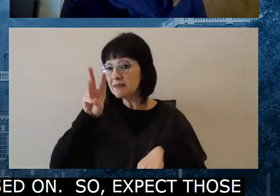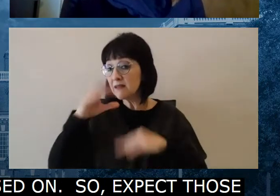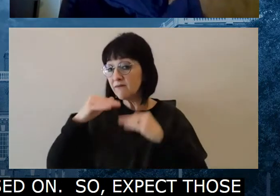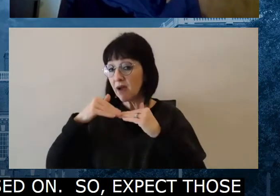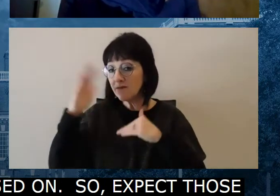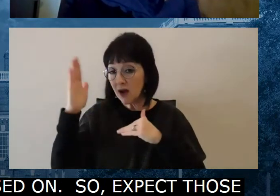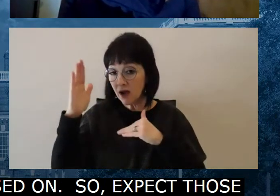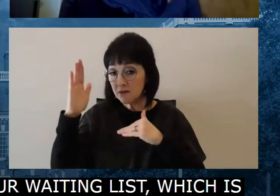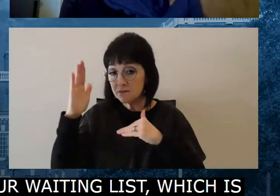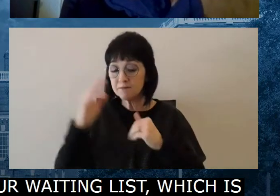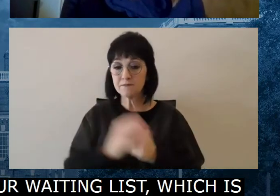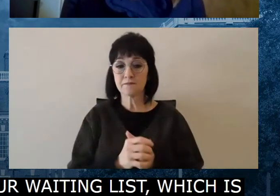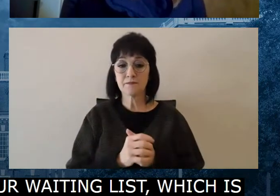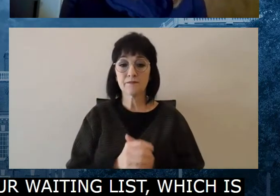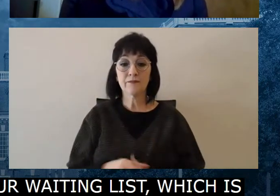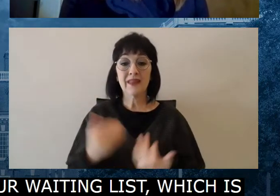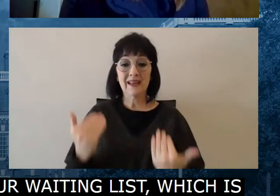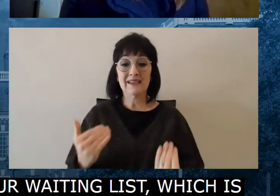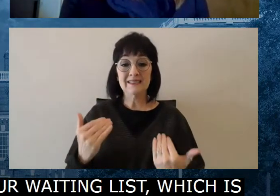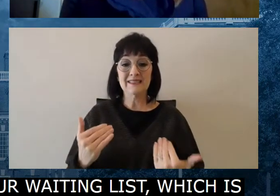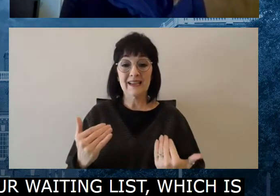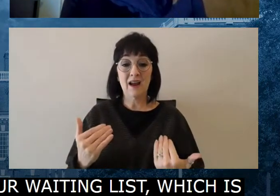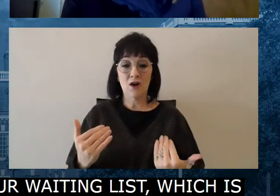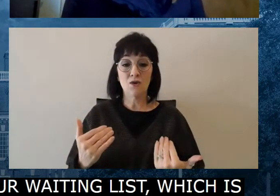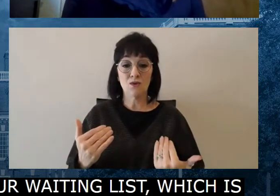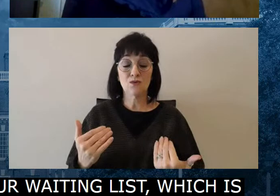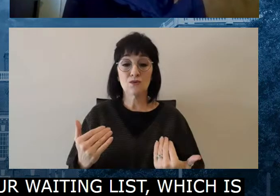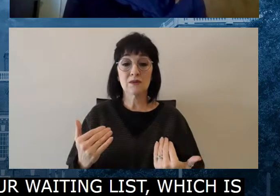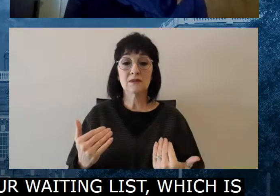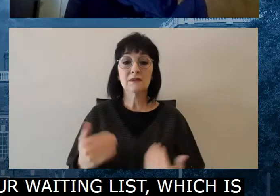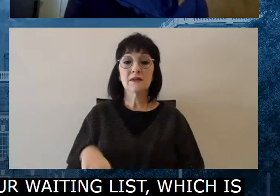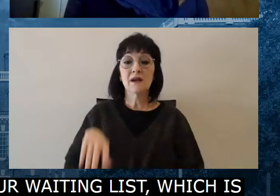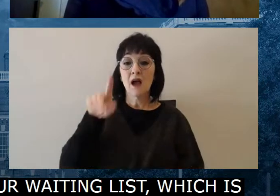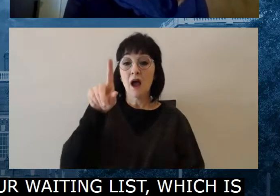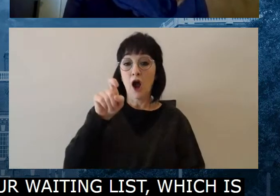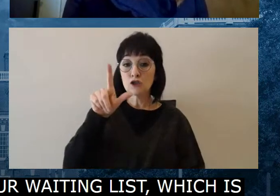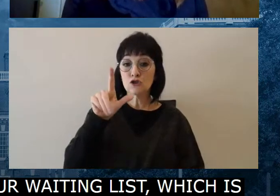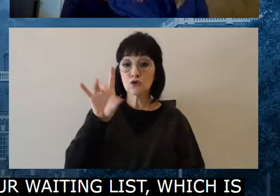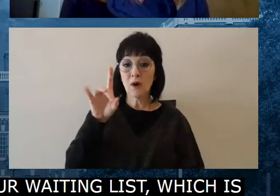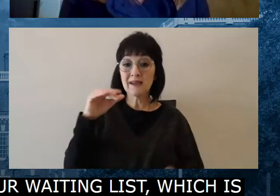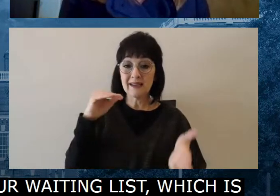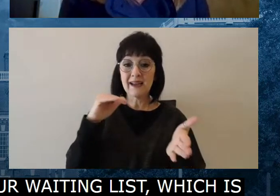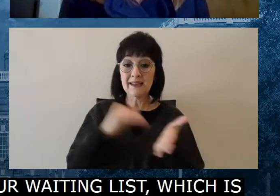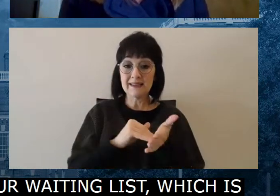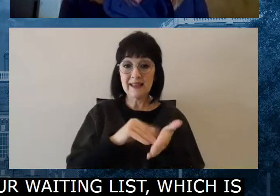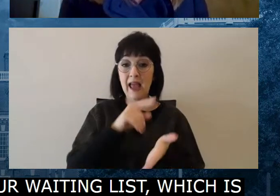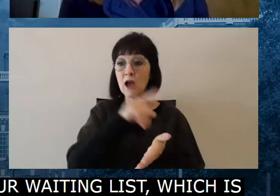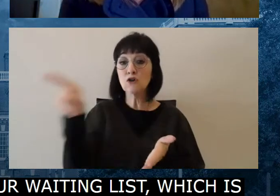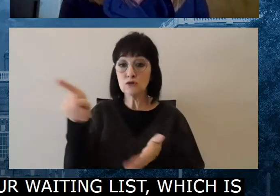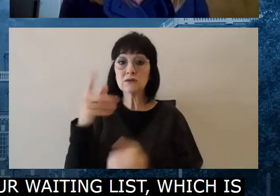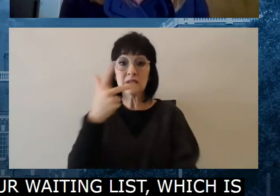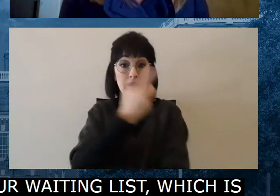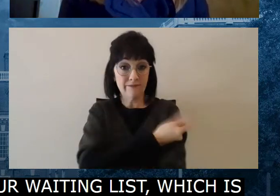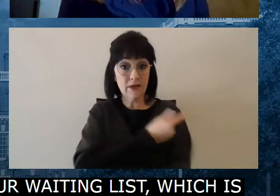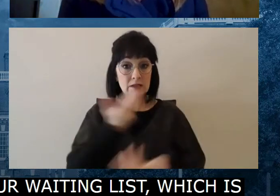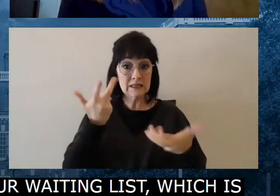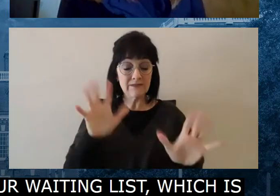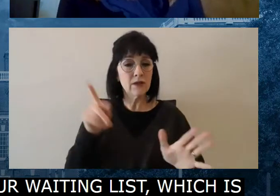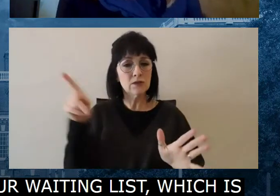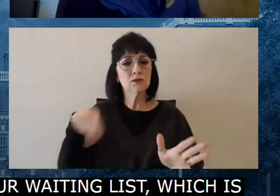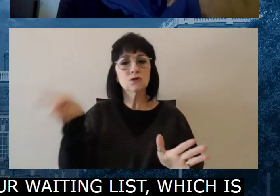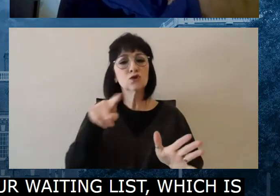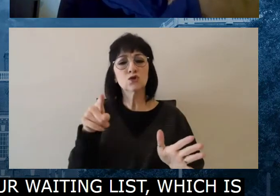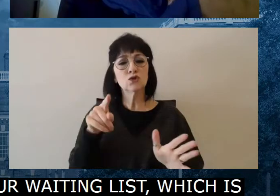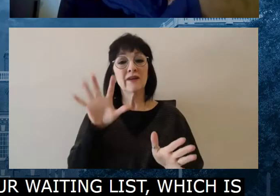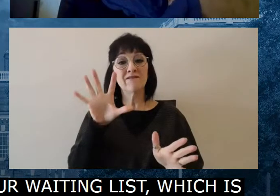Delaware seniors on that list. At this point, what we can tell when we match our systems is that we have at